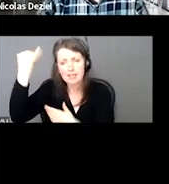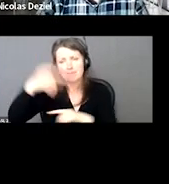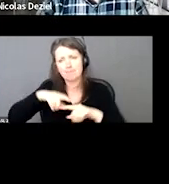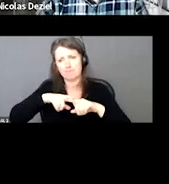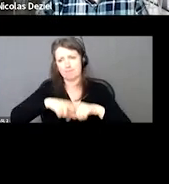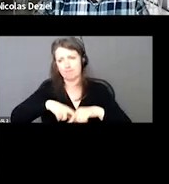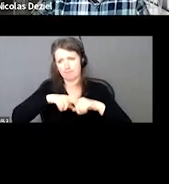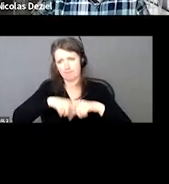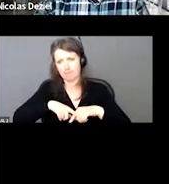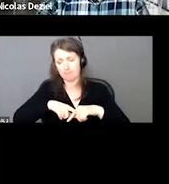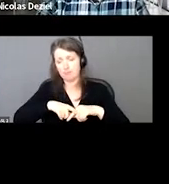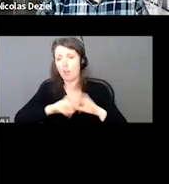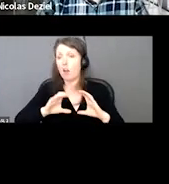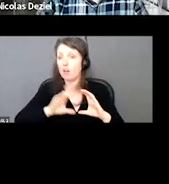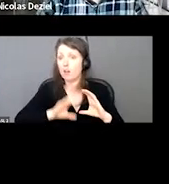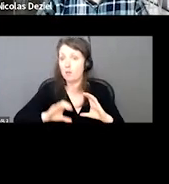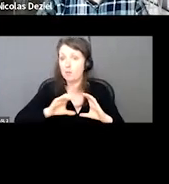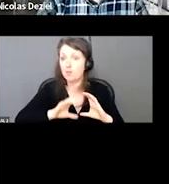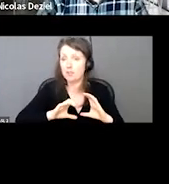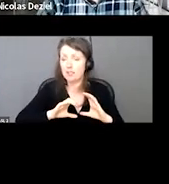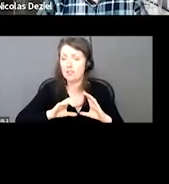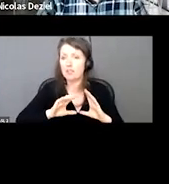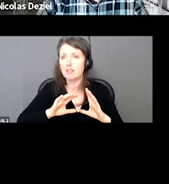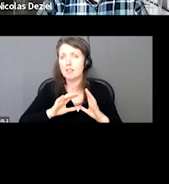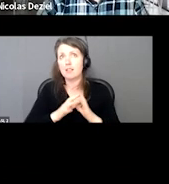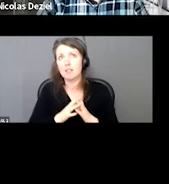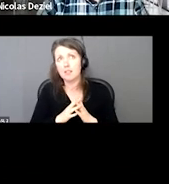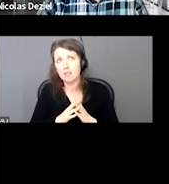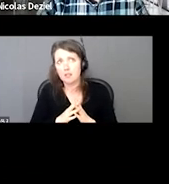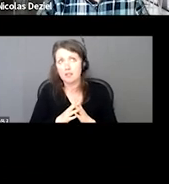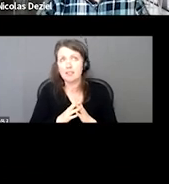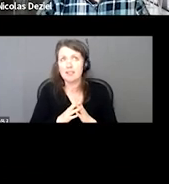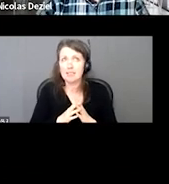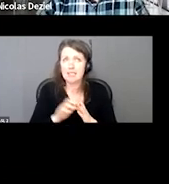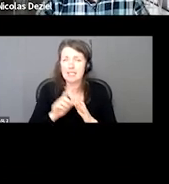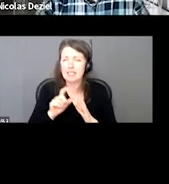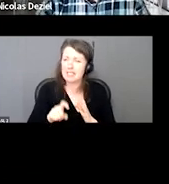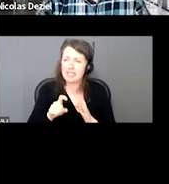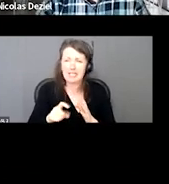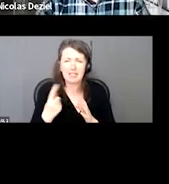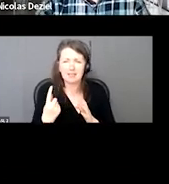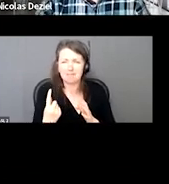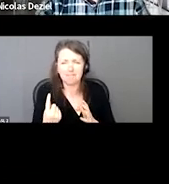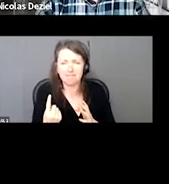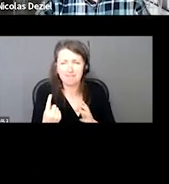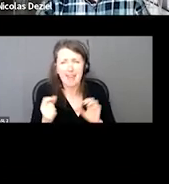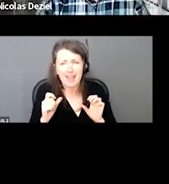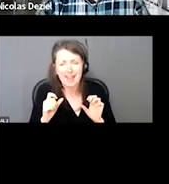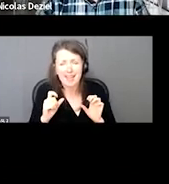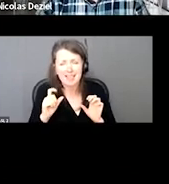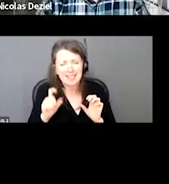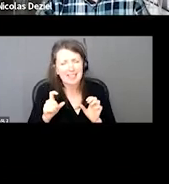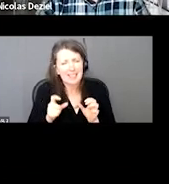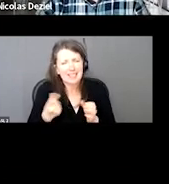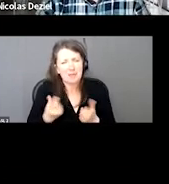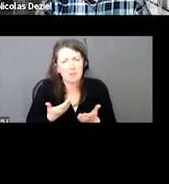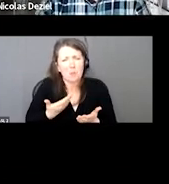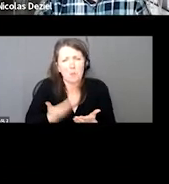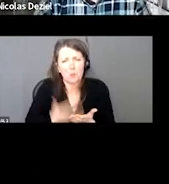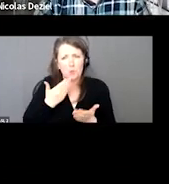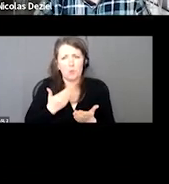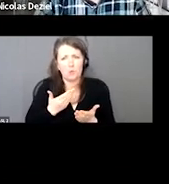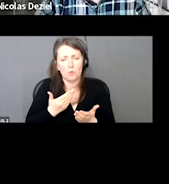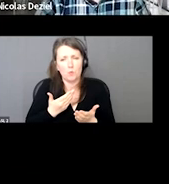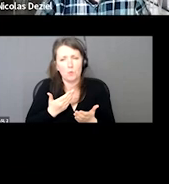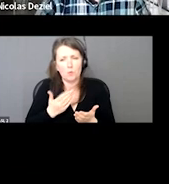but it's going to be hard to pursue a legal action if you don't have any sort of public document, an official